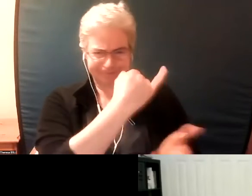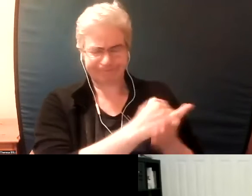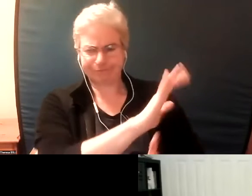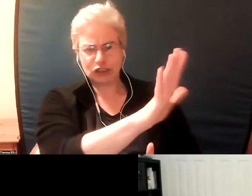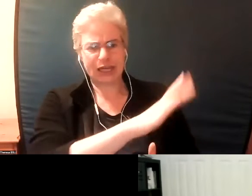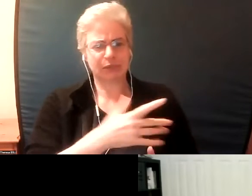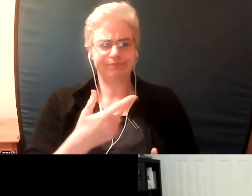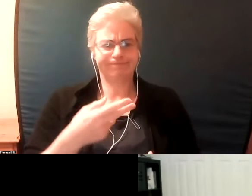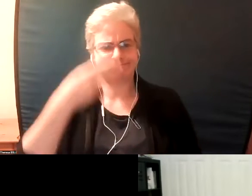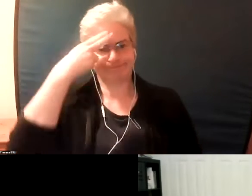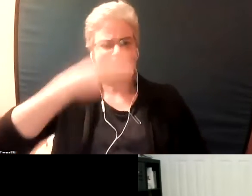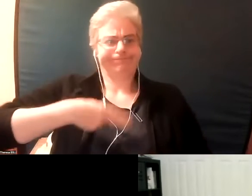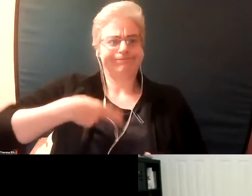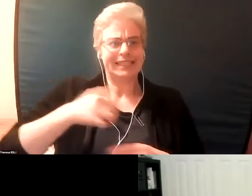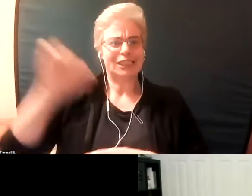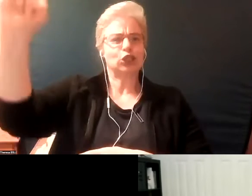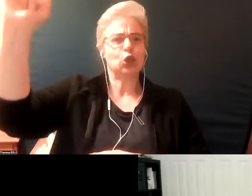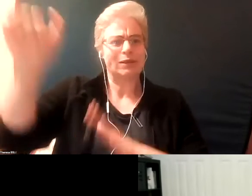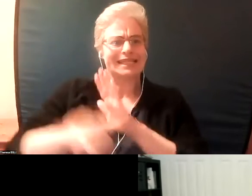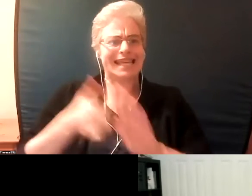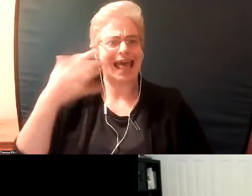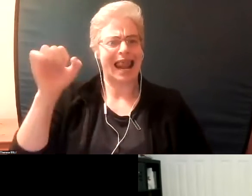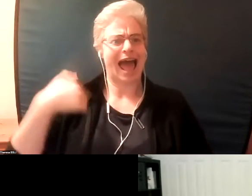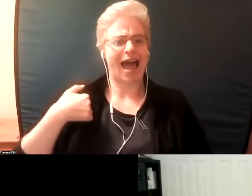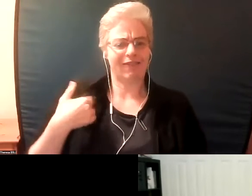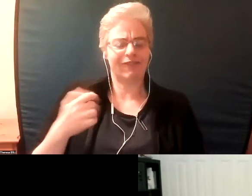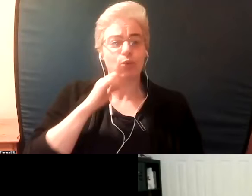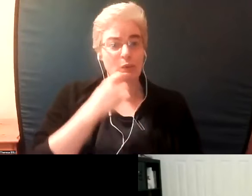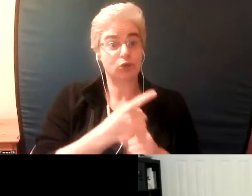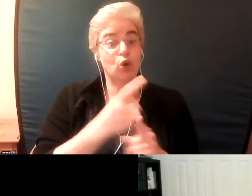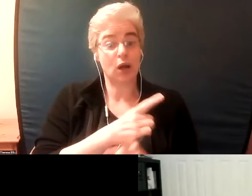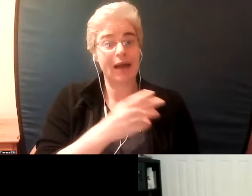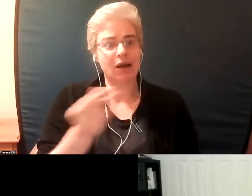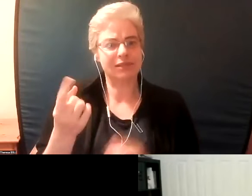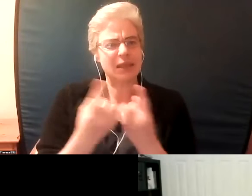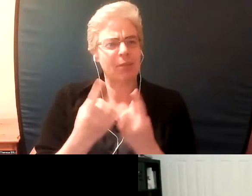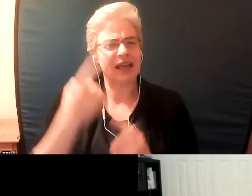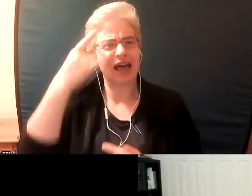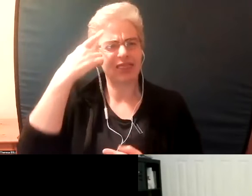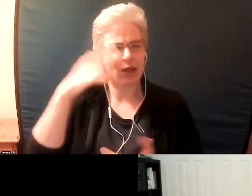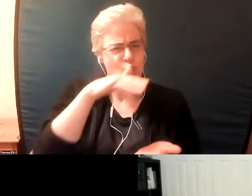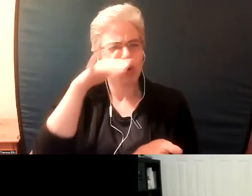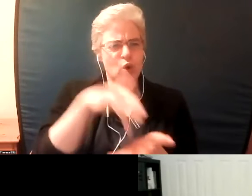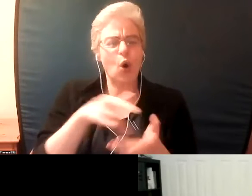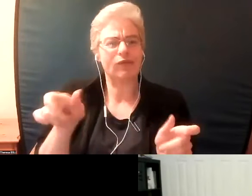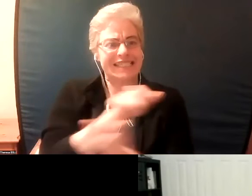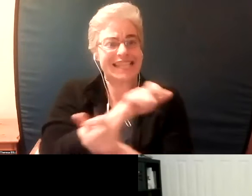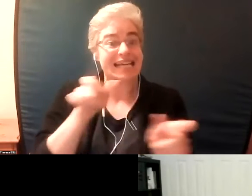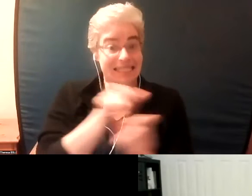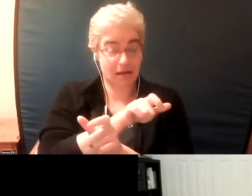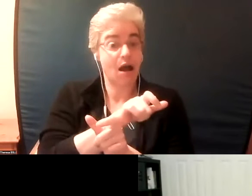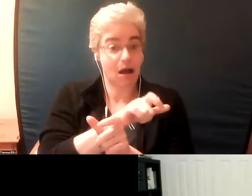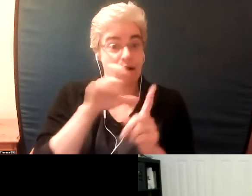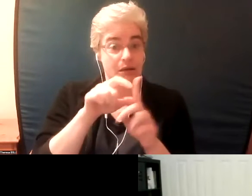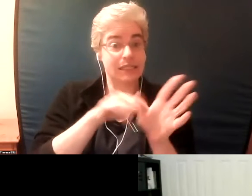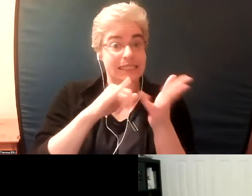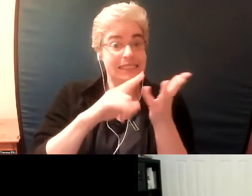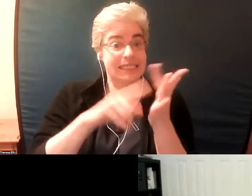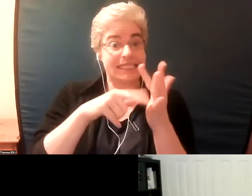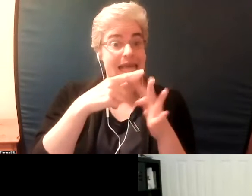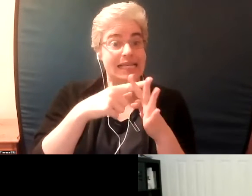we're only available with a super skill. We're going to come on to something I think is at the core of dyslexia, but I'm going to open